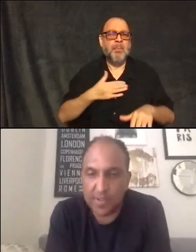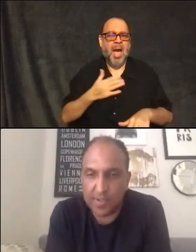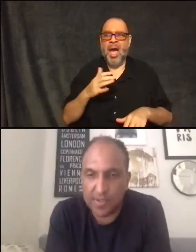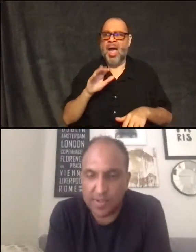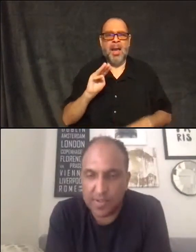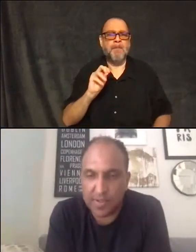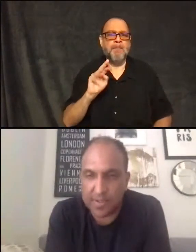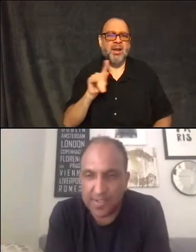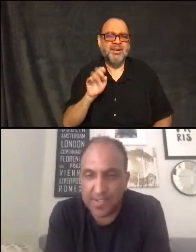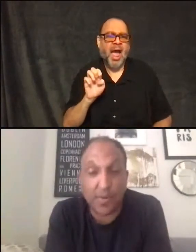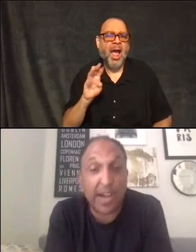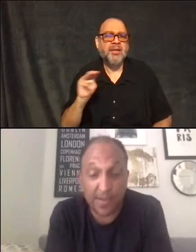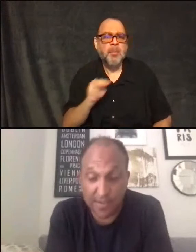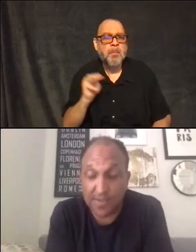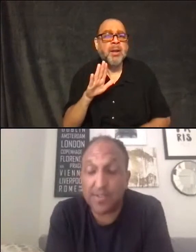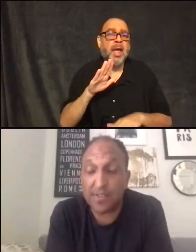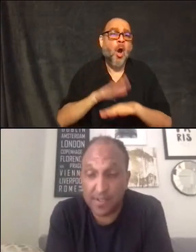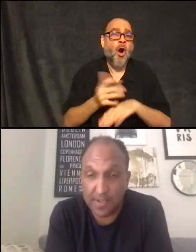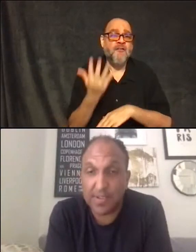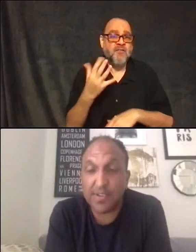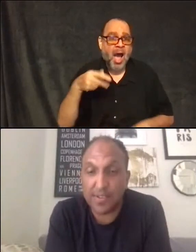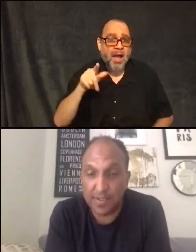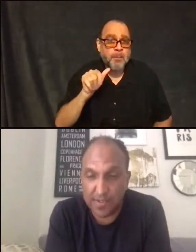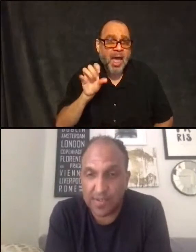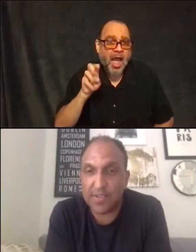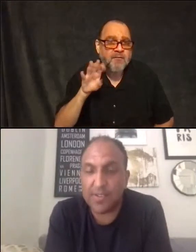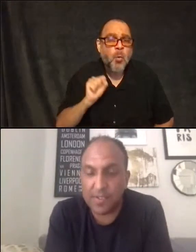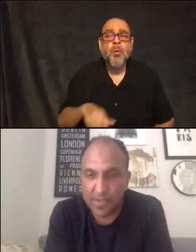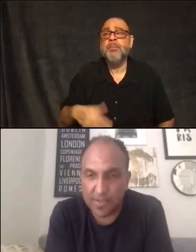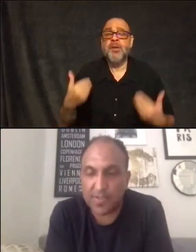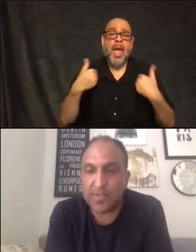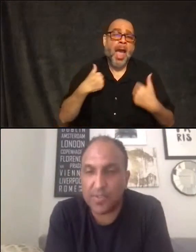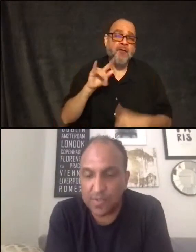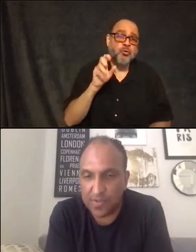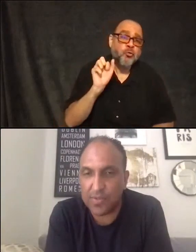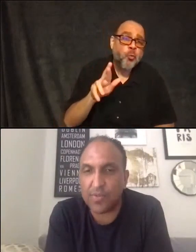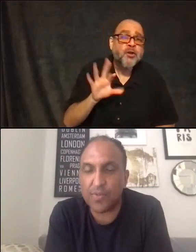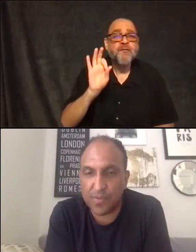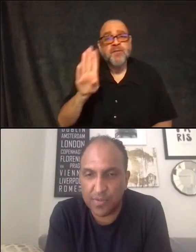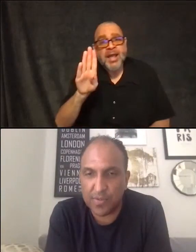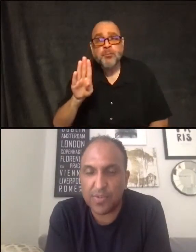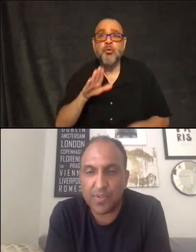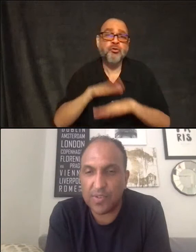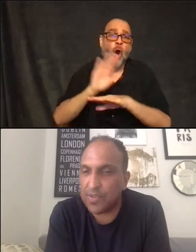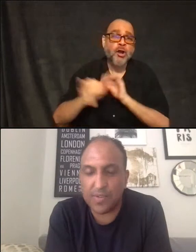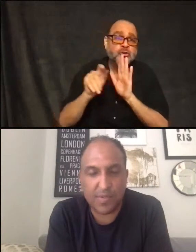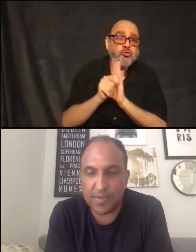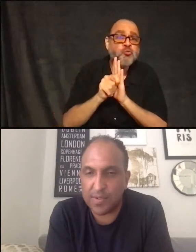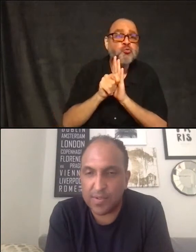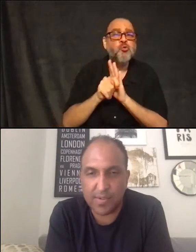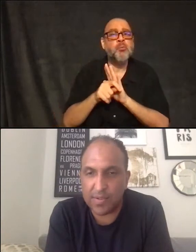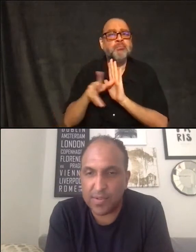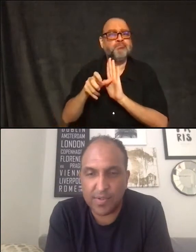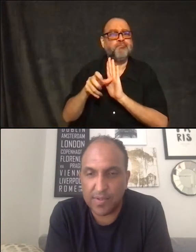So it goes on Twitter, Facebook. I got YouTube channels. So it's all streamed. By the time it's over, it's all recorded. And I'm teaching